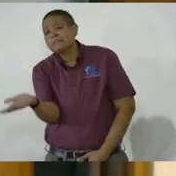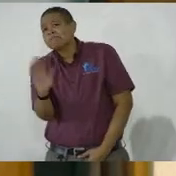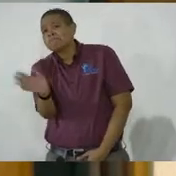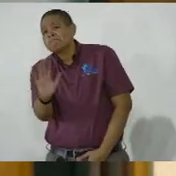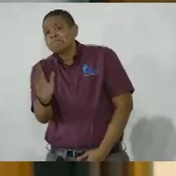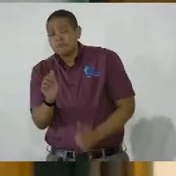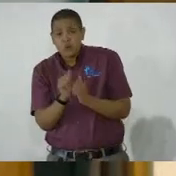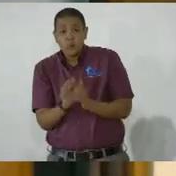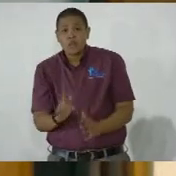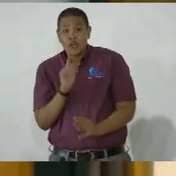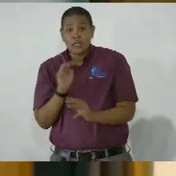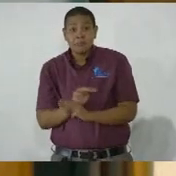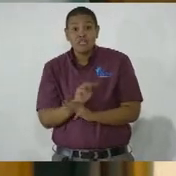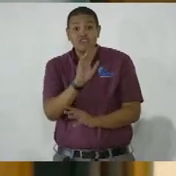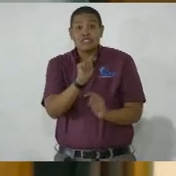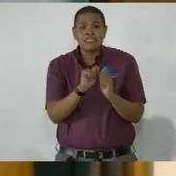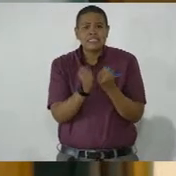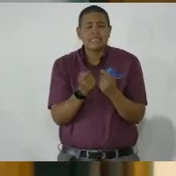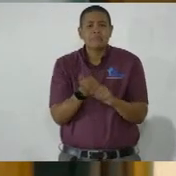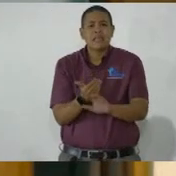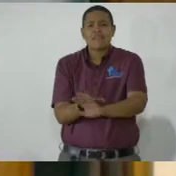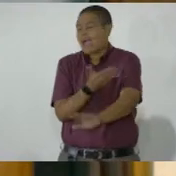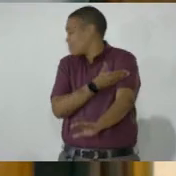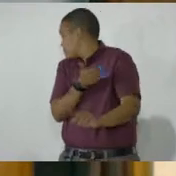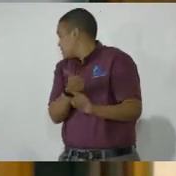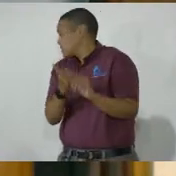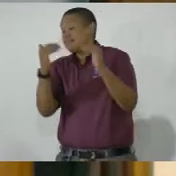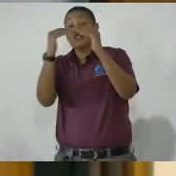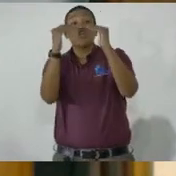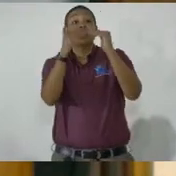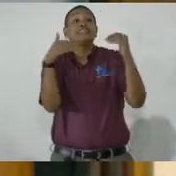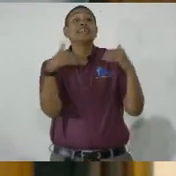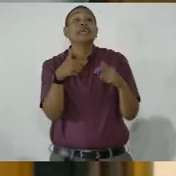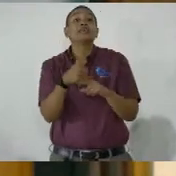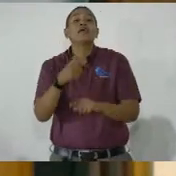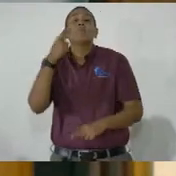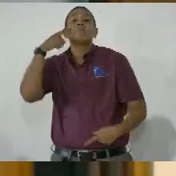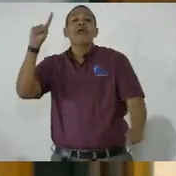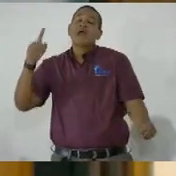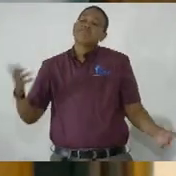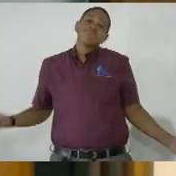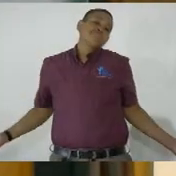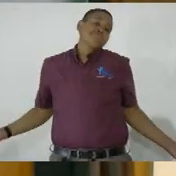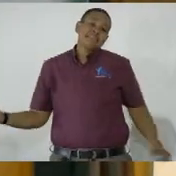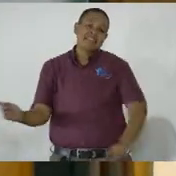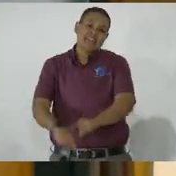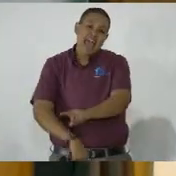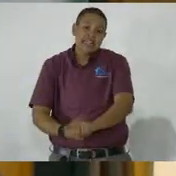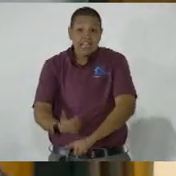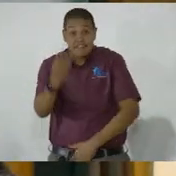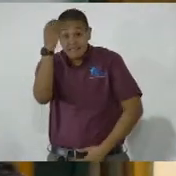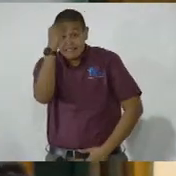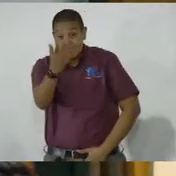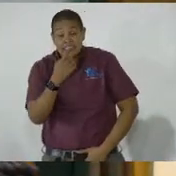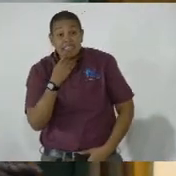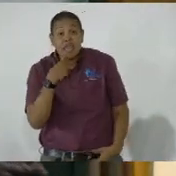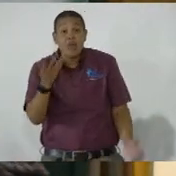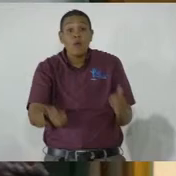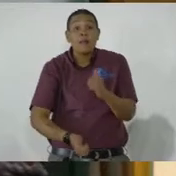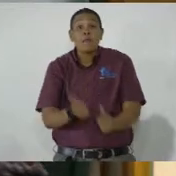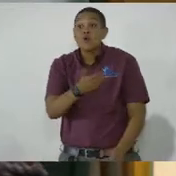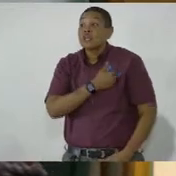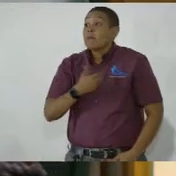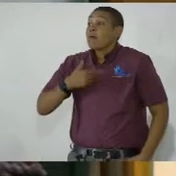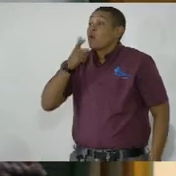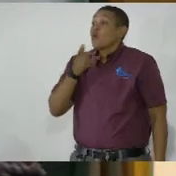and without the Minister's team, the advancement in the justice sector could not be achieved. I would say, Madam Speaker, most of the members present